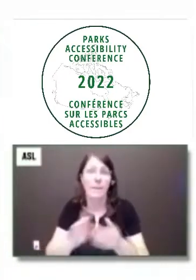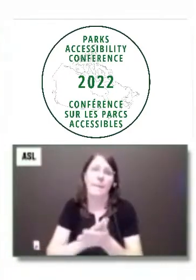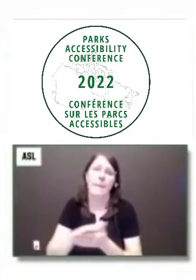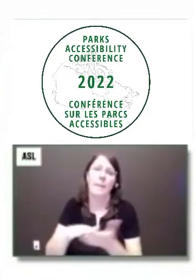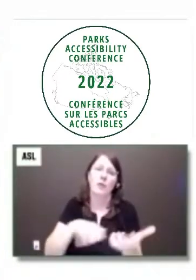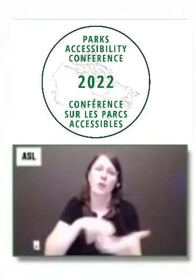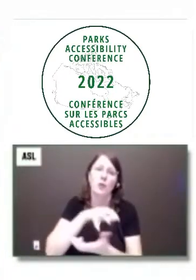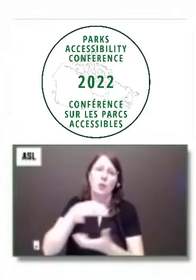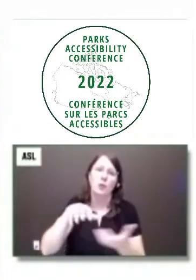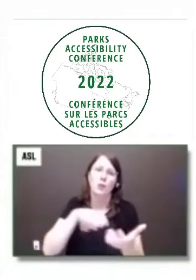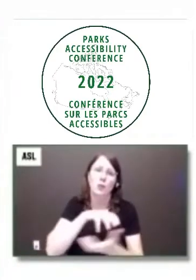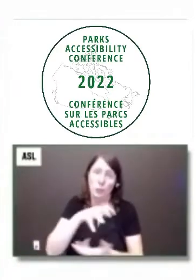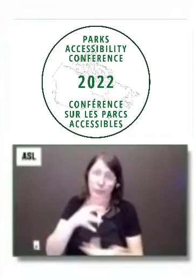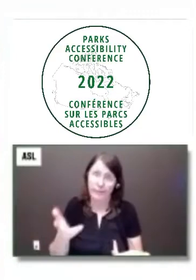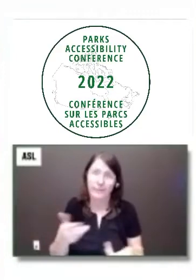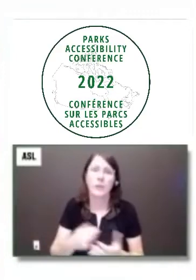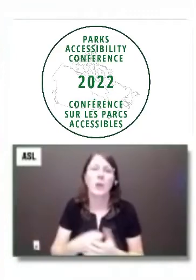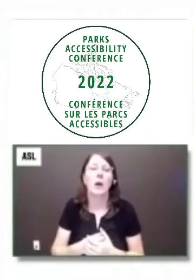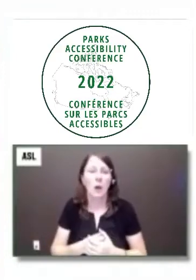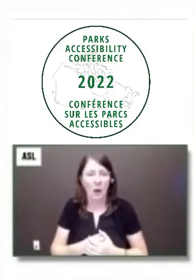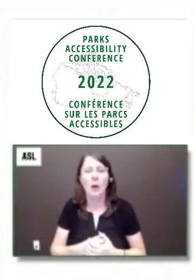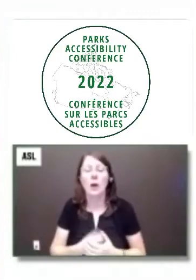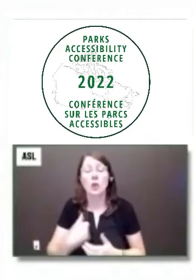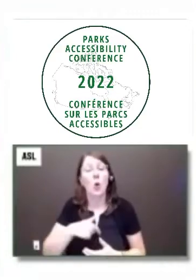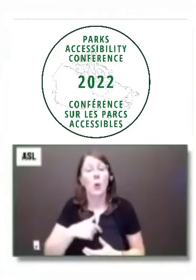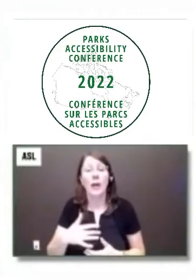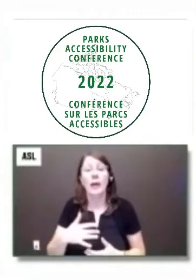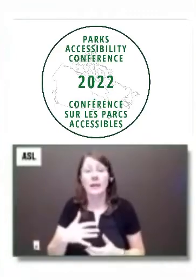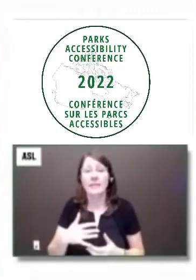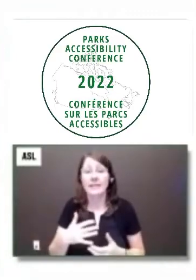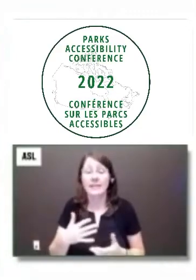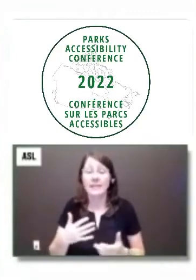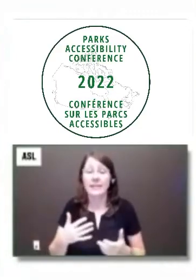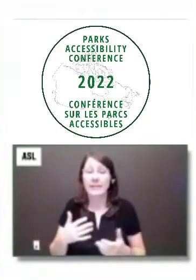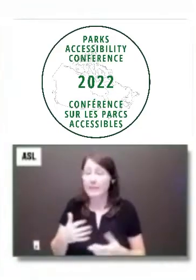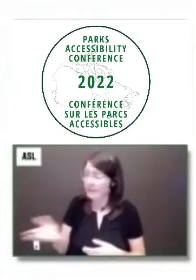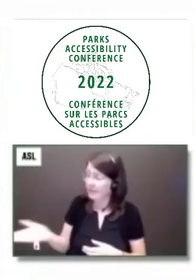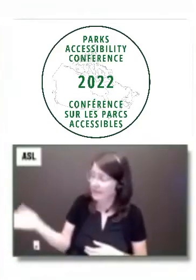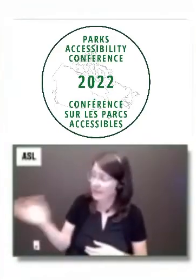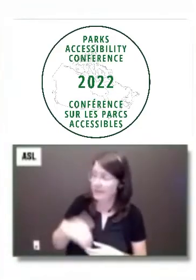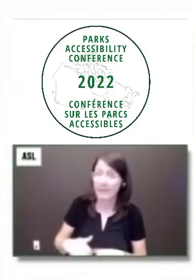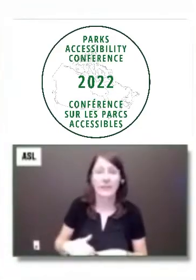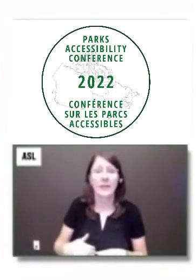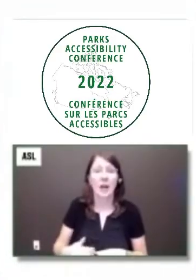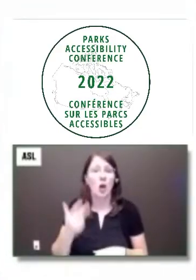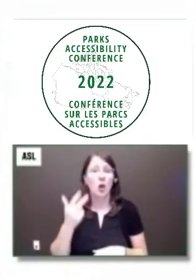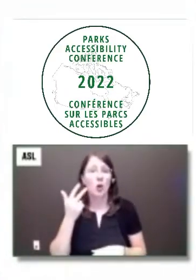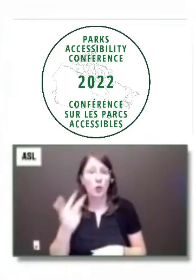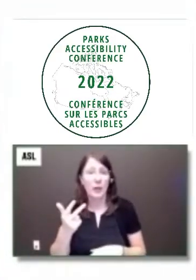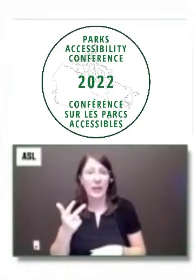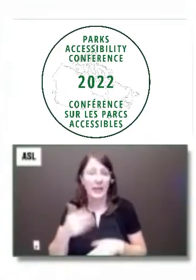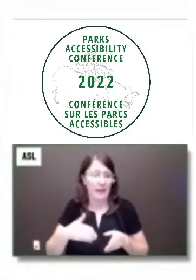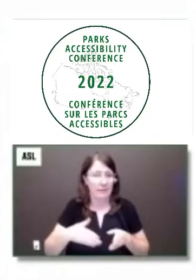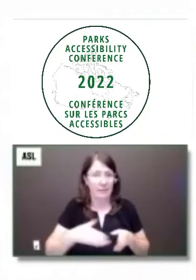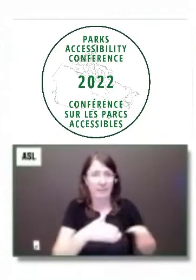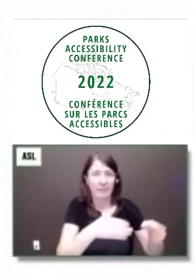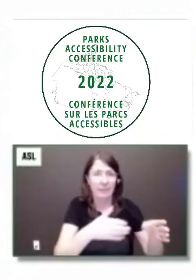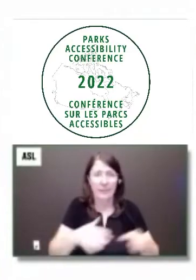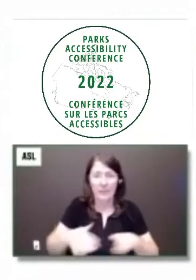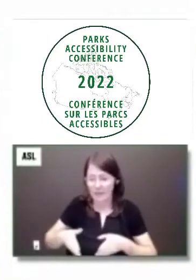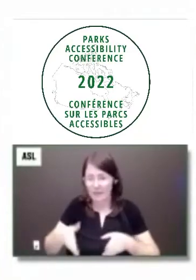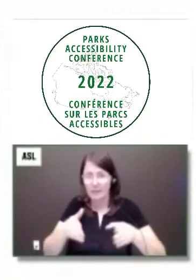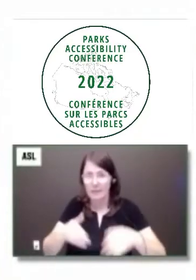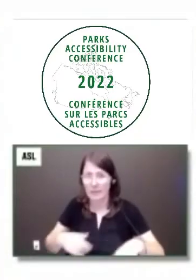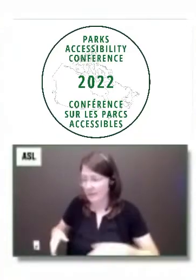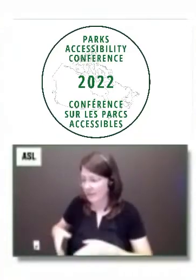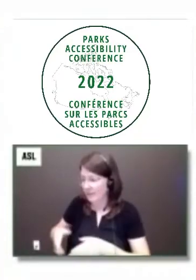thing at the end of each, we do 3 routes, and at the end of each route, we ask them to point to the start of the route. And